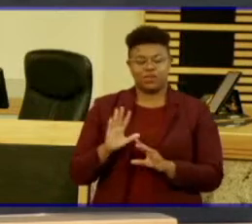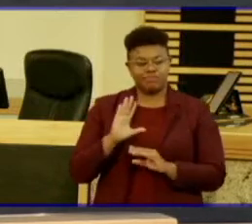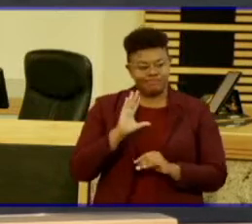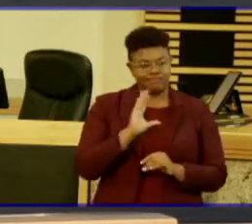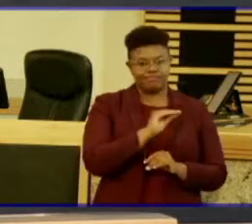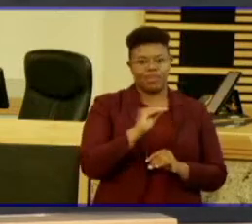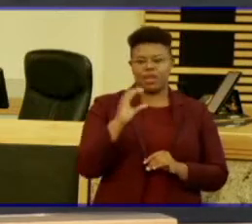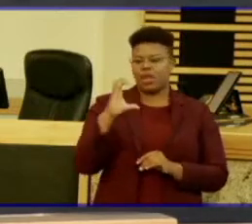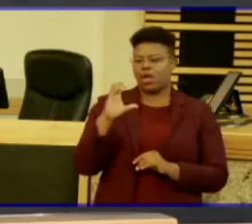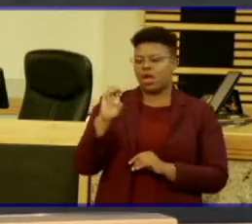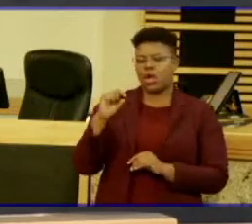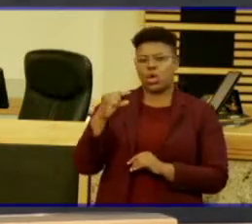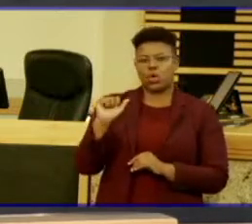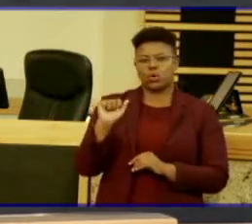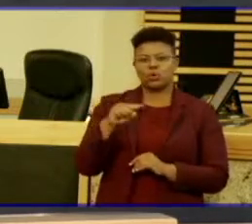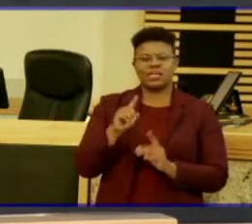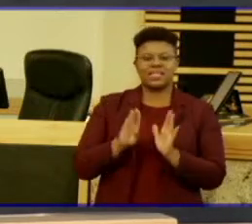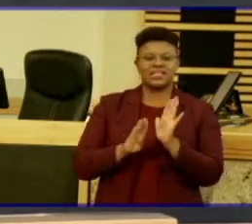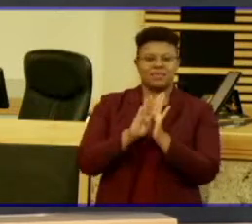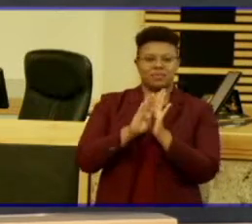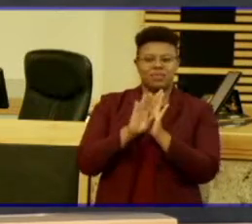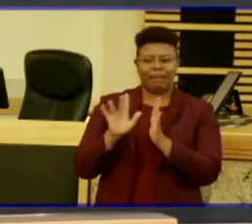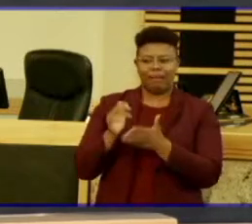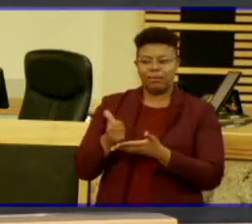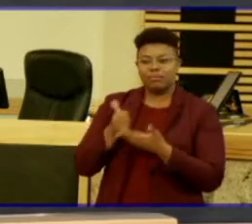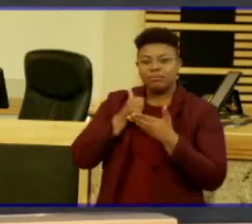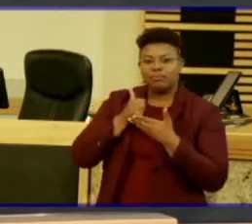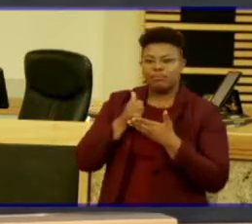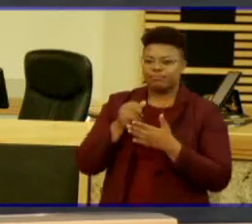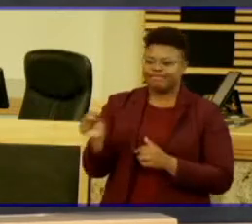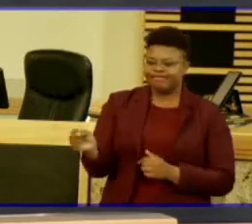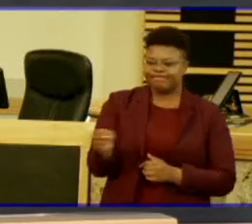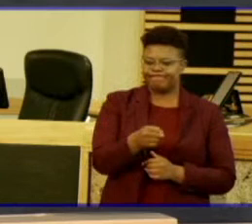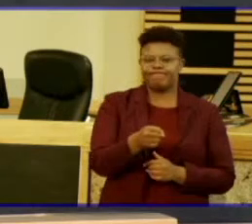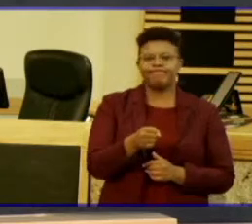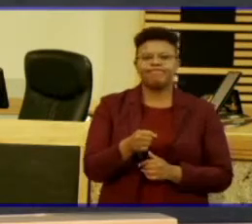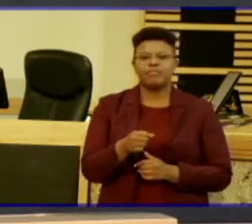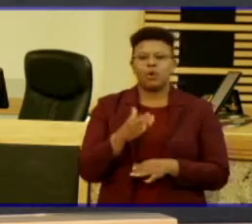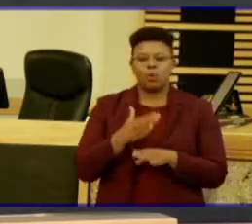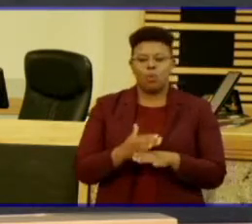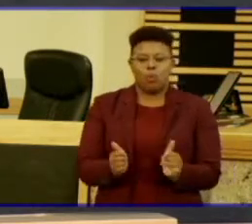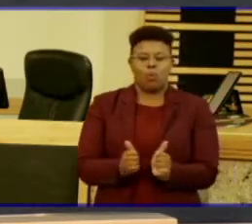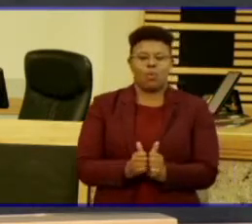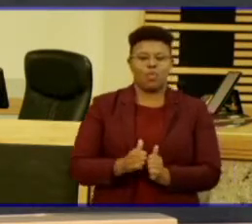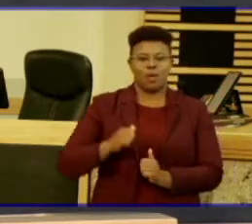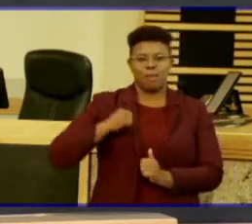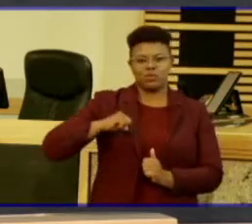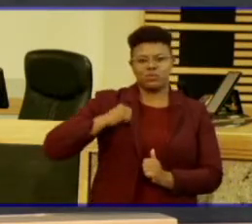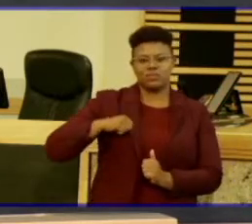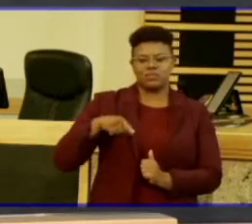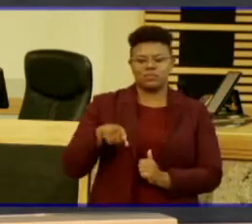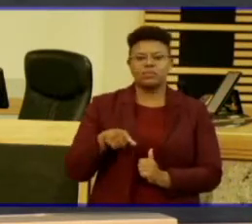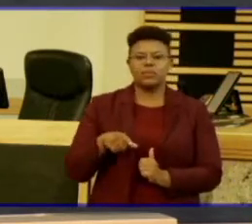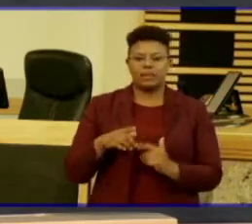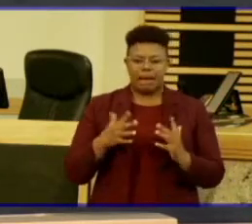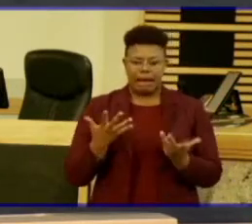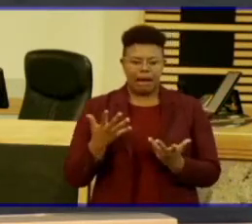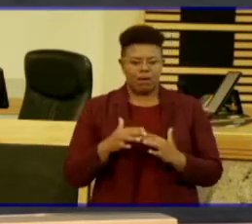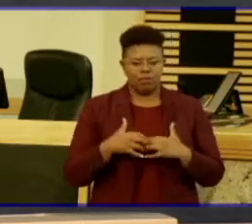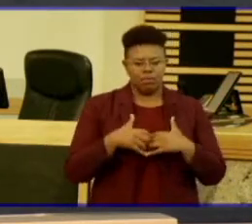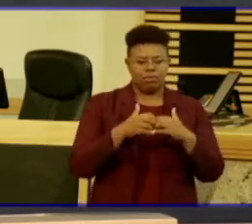Corporation to assist provincial department, public entities and municipalities to package projects in order to